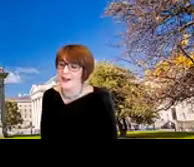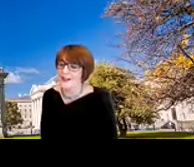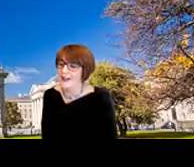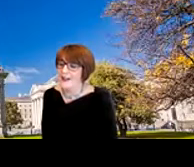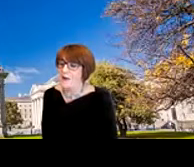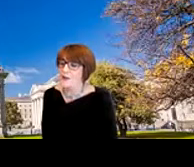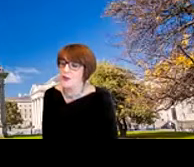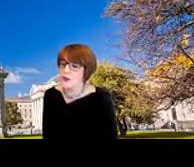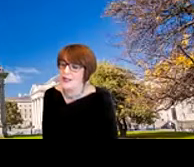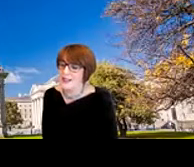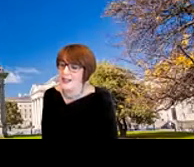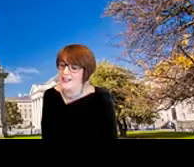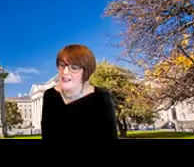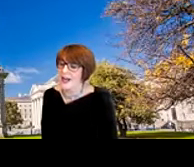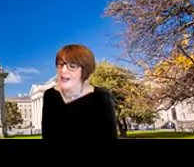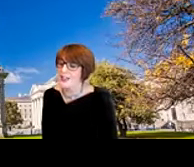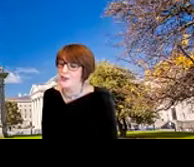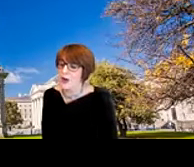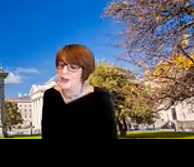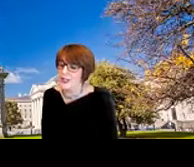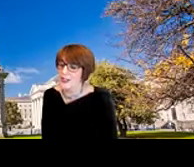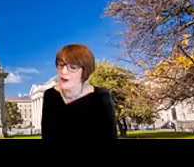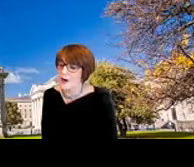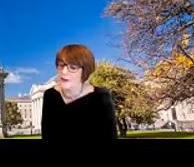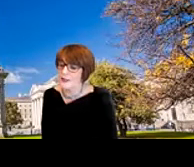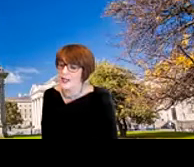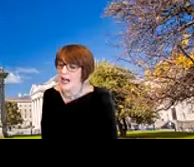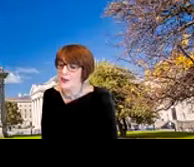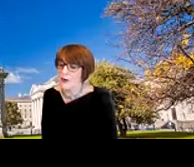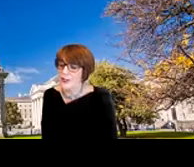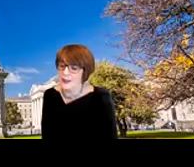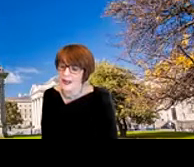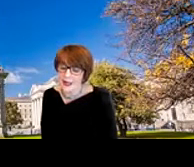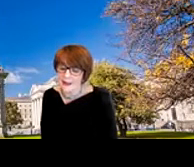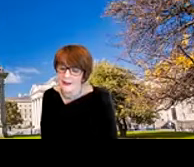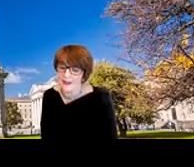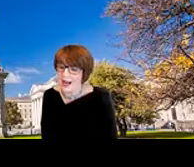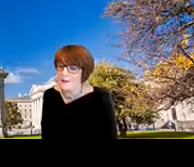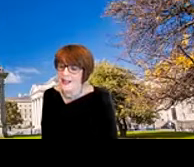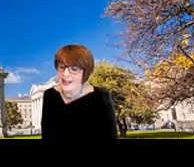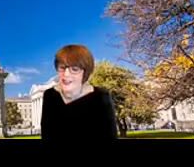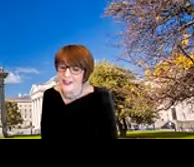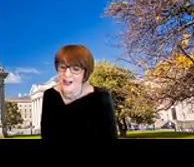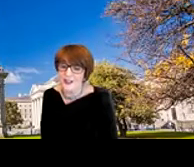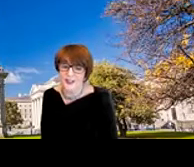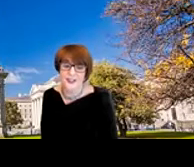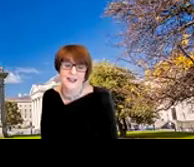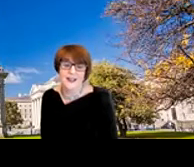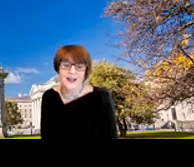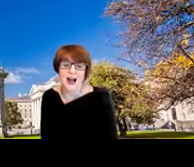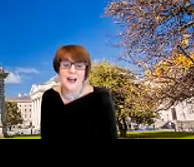work. I was thrilled to get it. I didn't want to get the virus and I want to be healthy. I'm glad I got